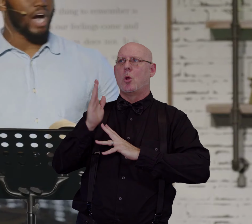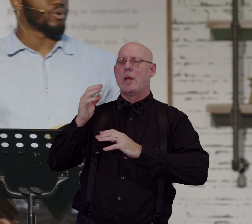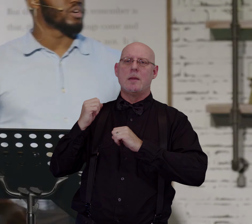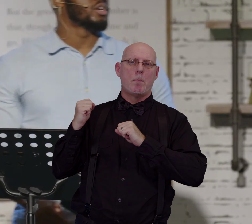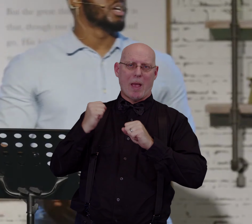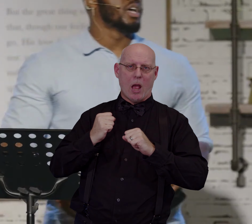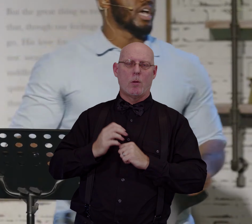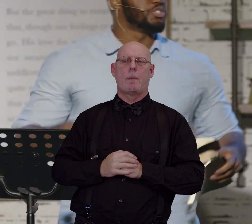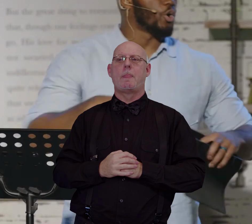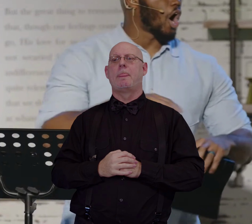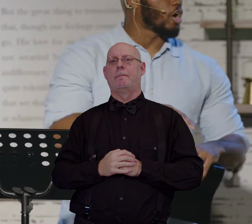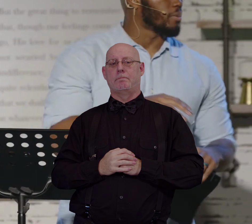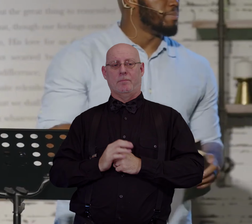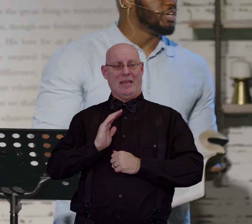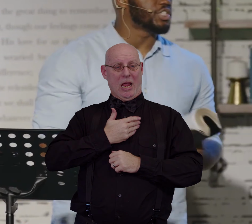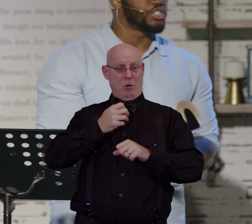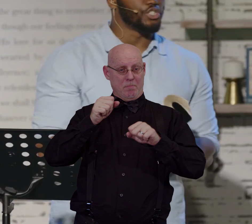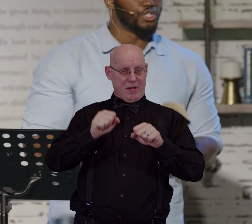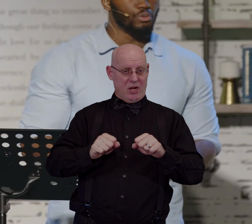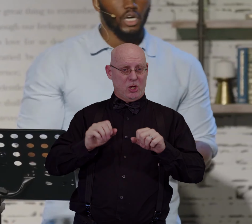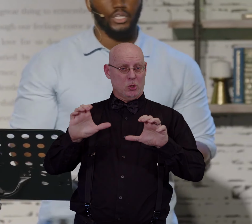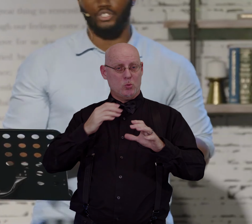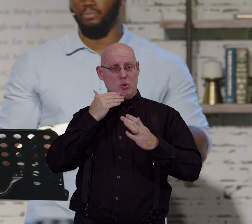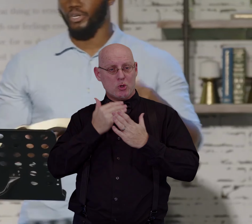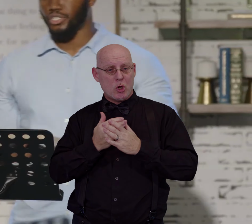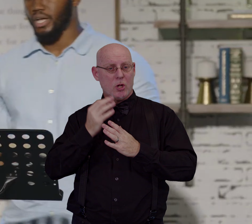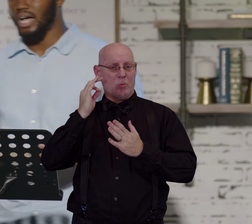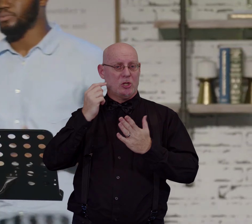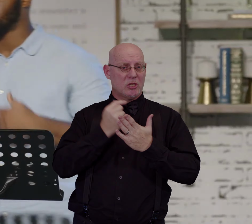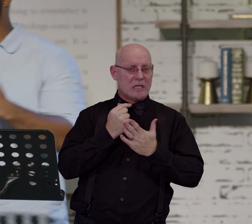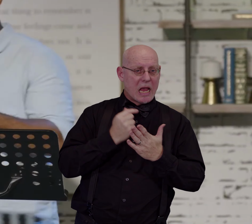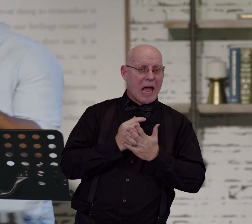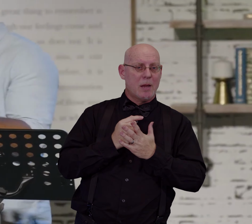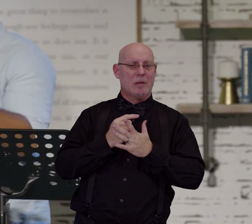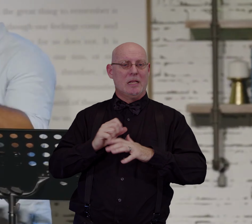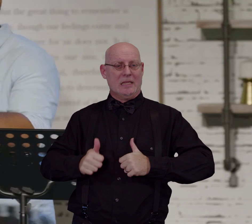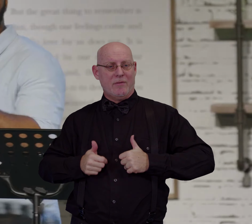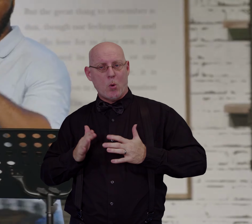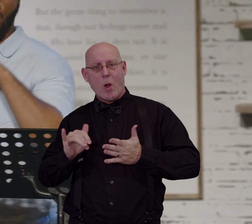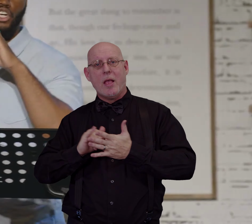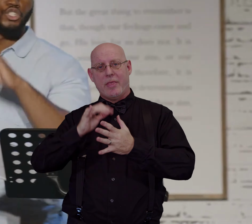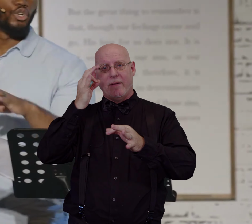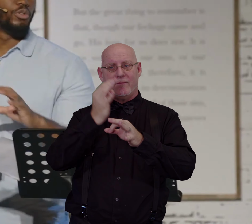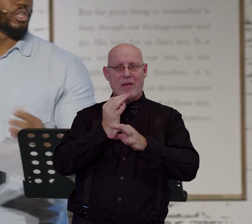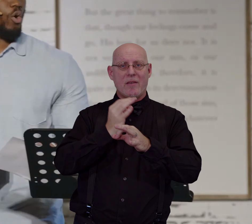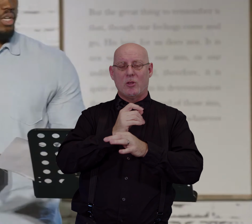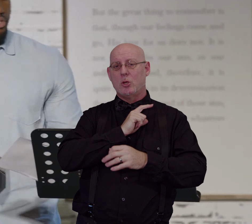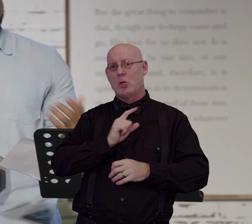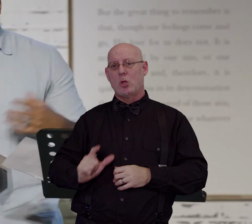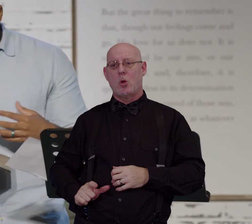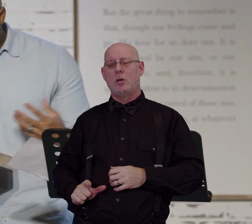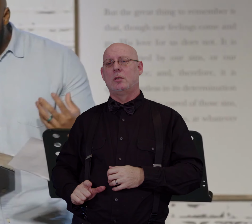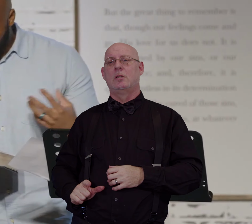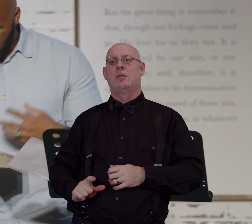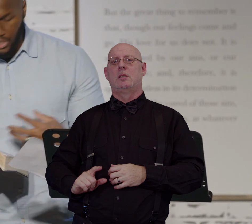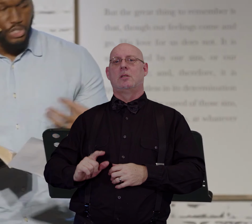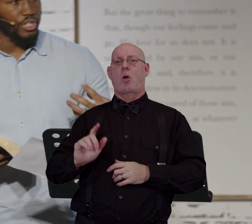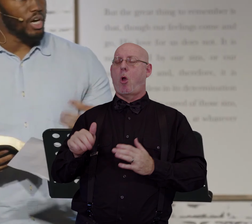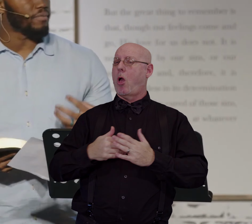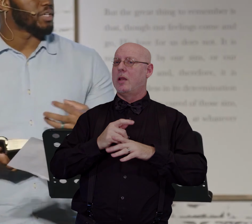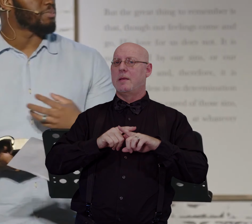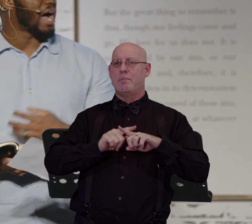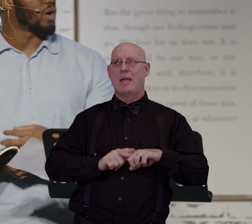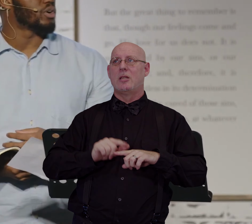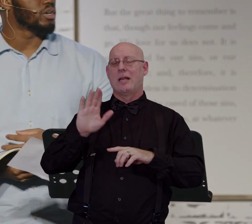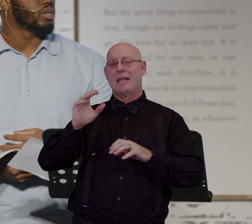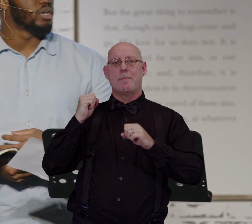his power. And so our ability to do good, to preach the gospel, to live in a way that's faithful to the Lord is all contingent